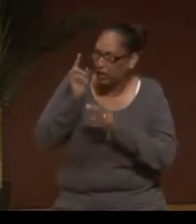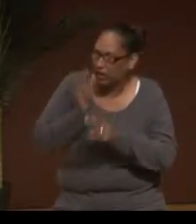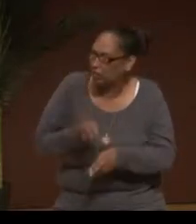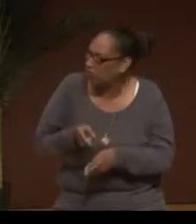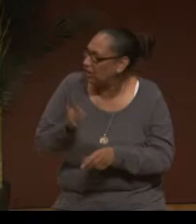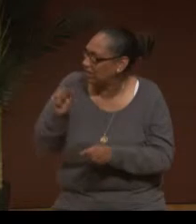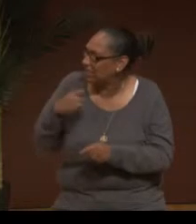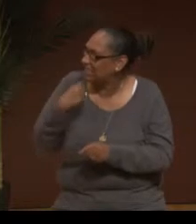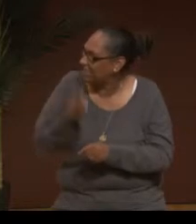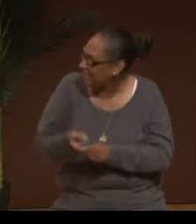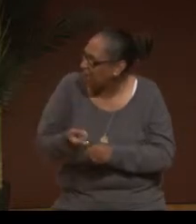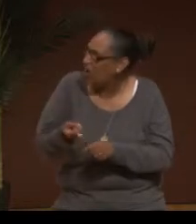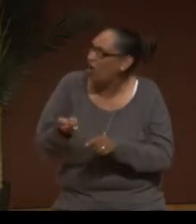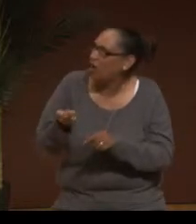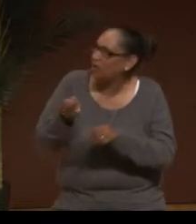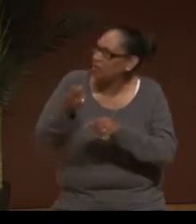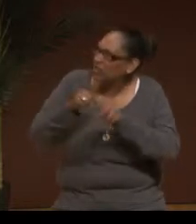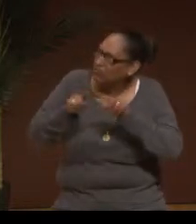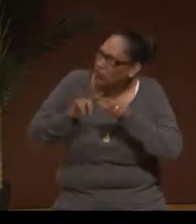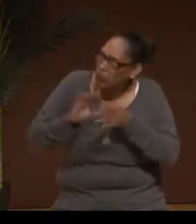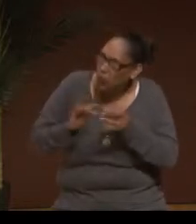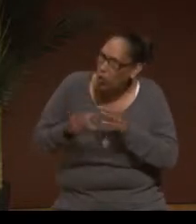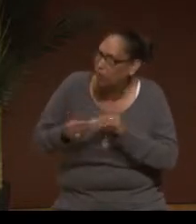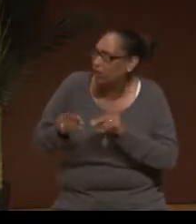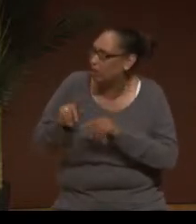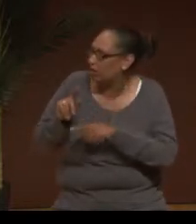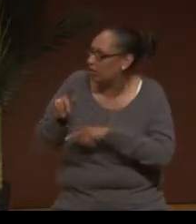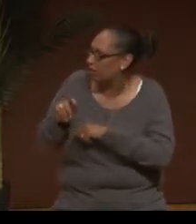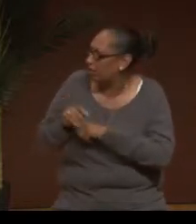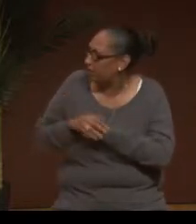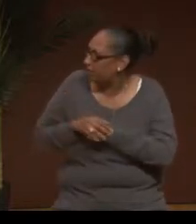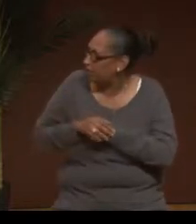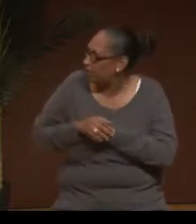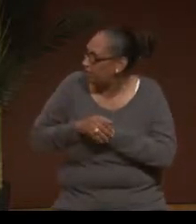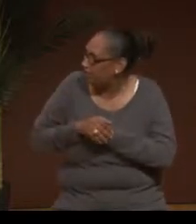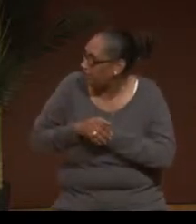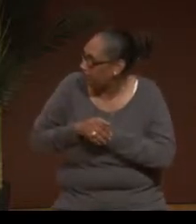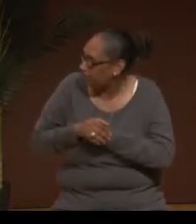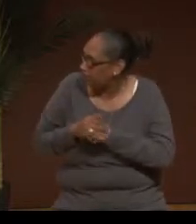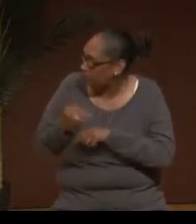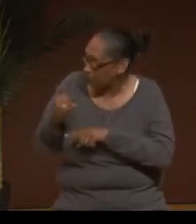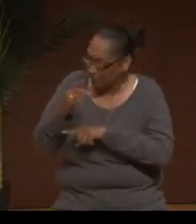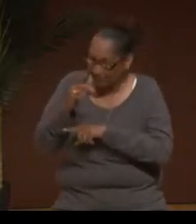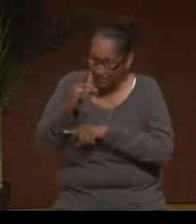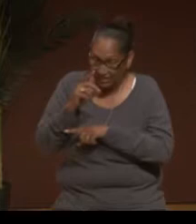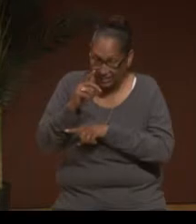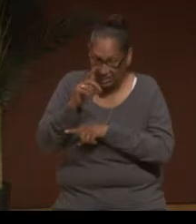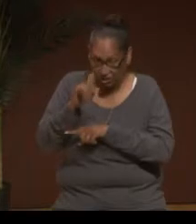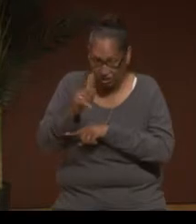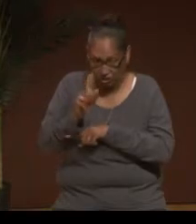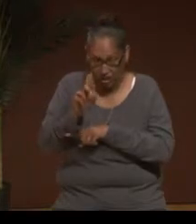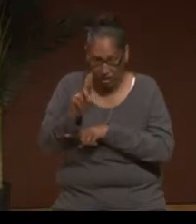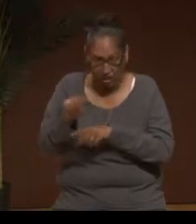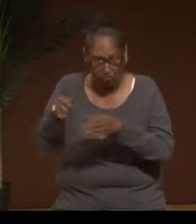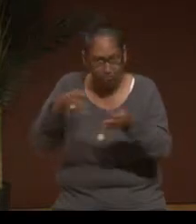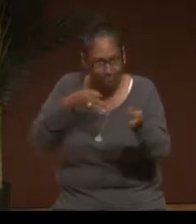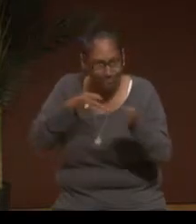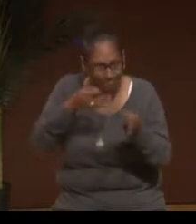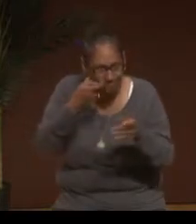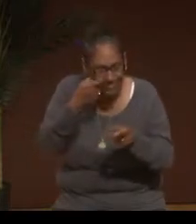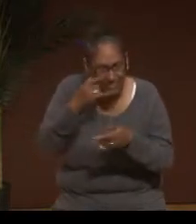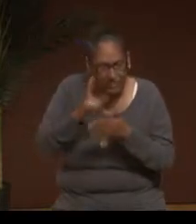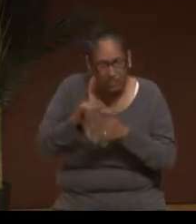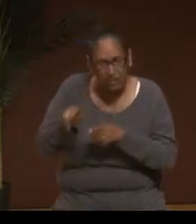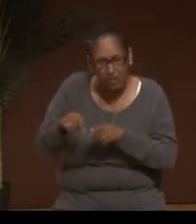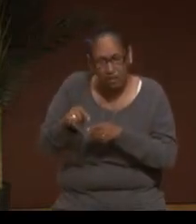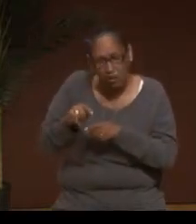This is something that Jada alluded to when she talked about how your mitochondrial DNA, which she's looked at, traces those